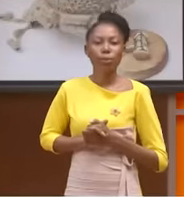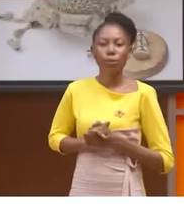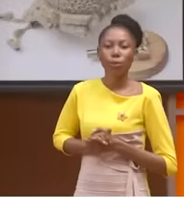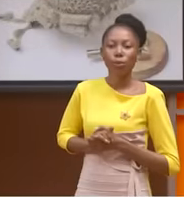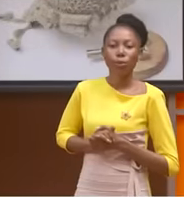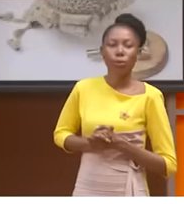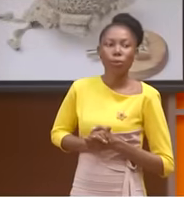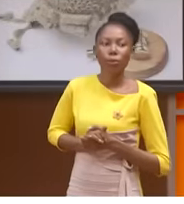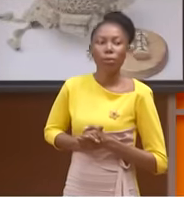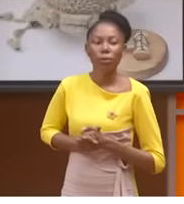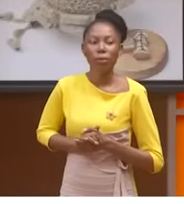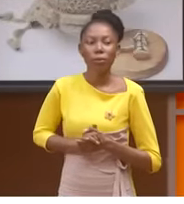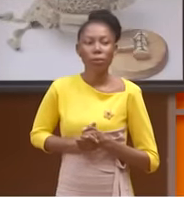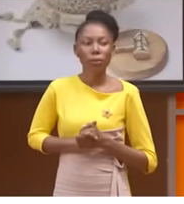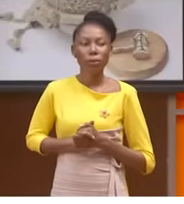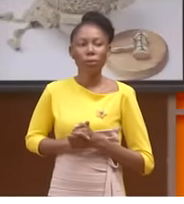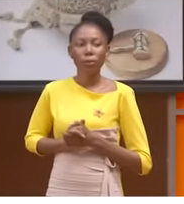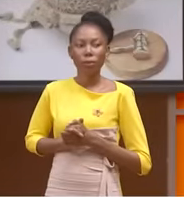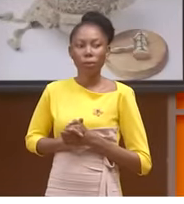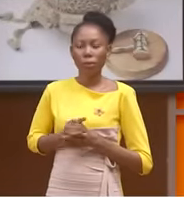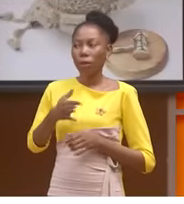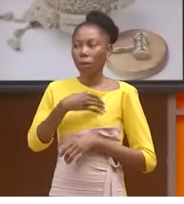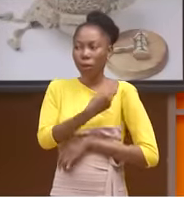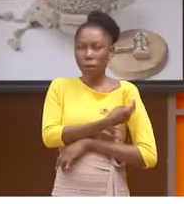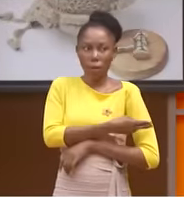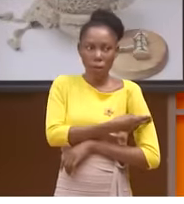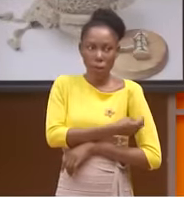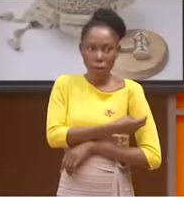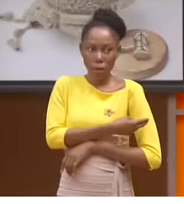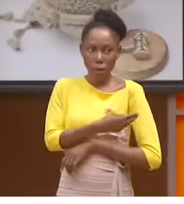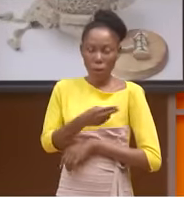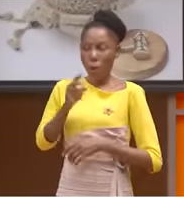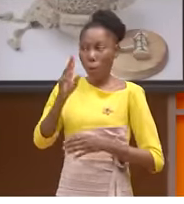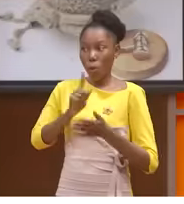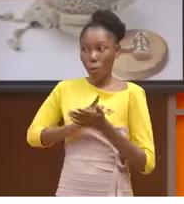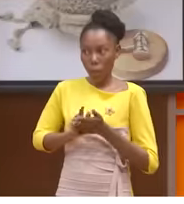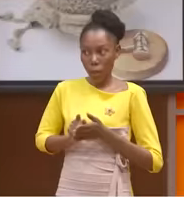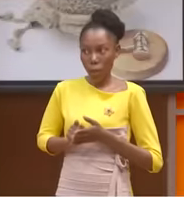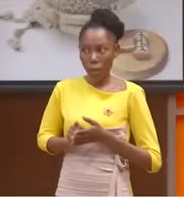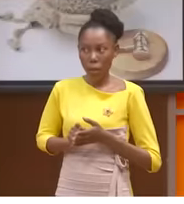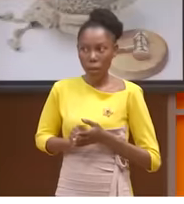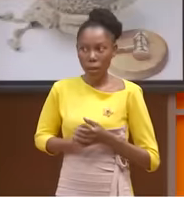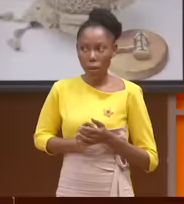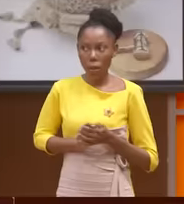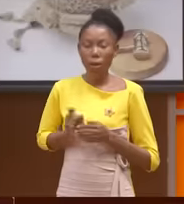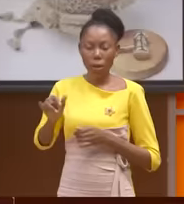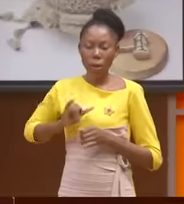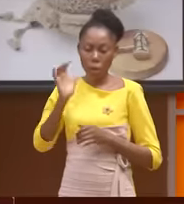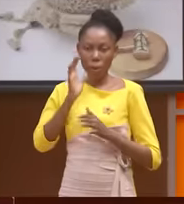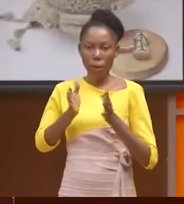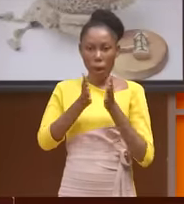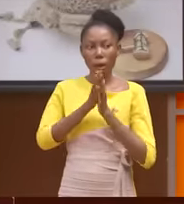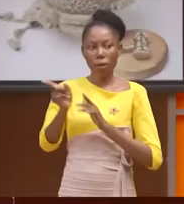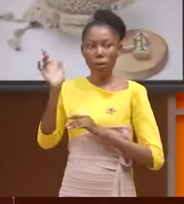And the last medical, within the next 1 week. I'll make inquiries